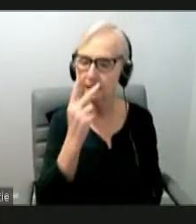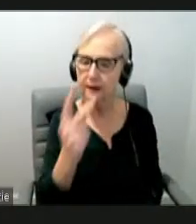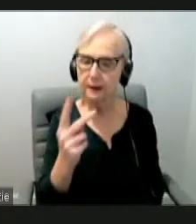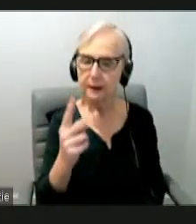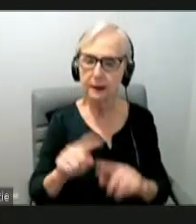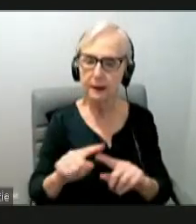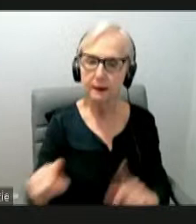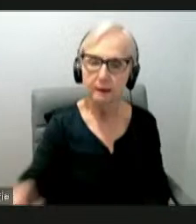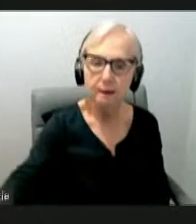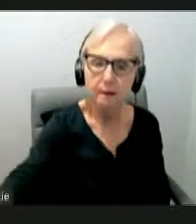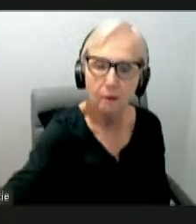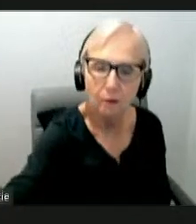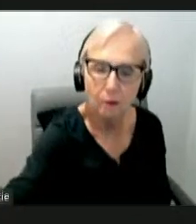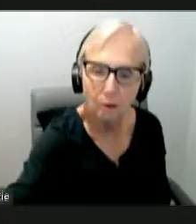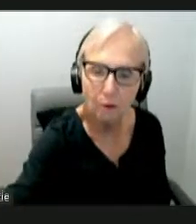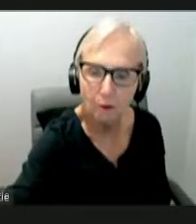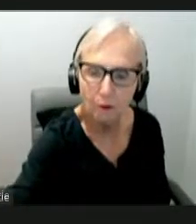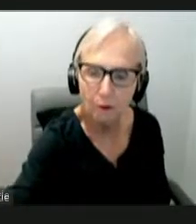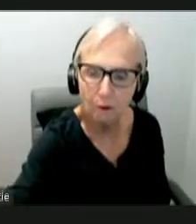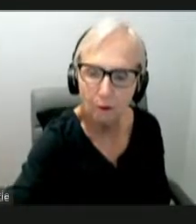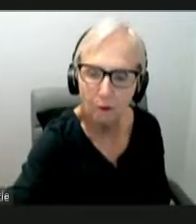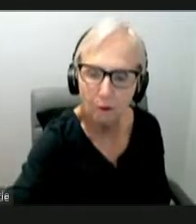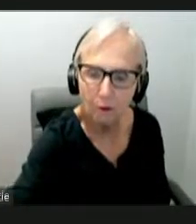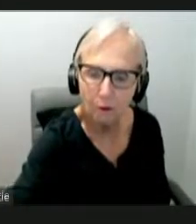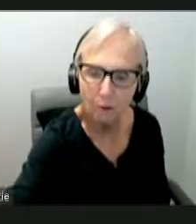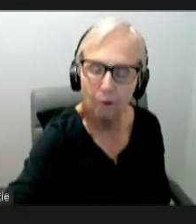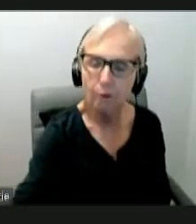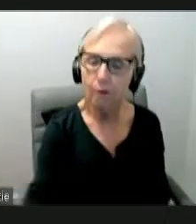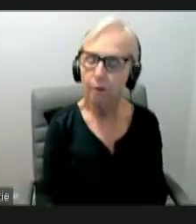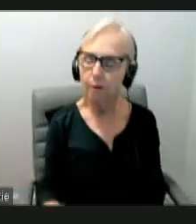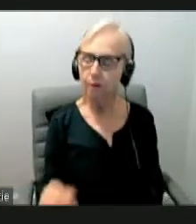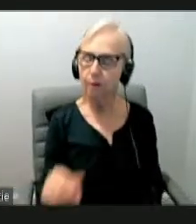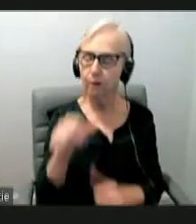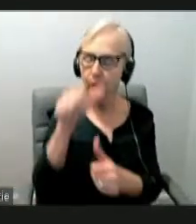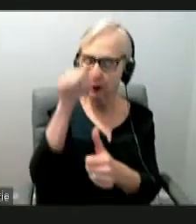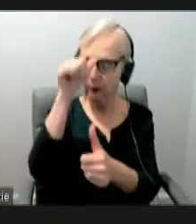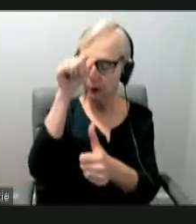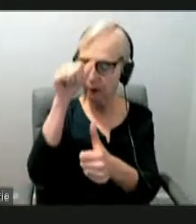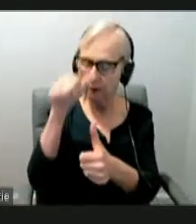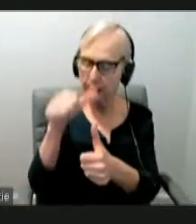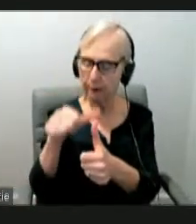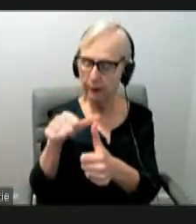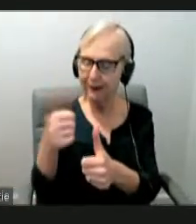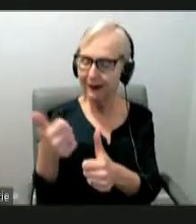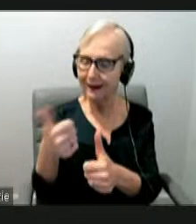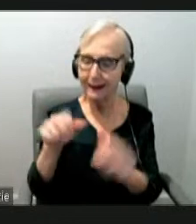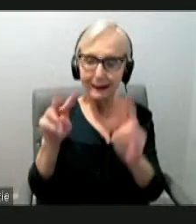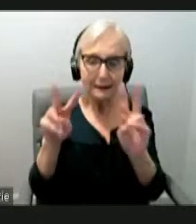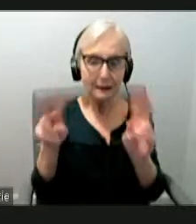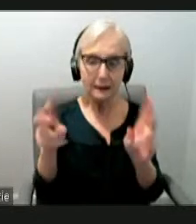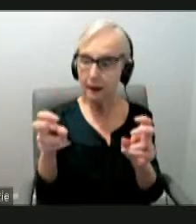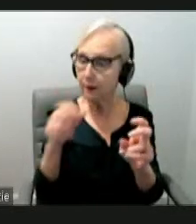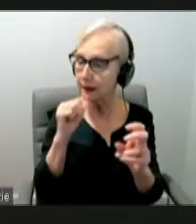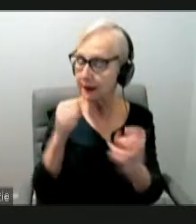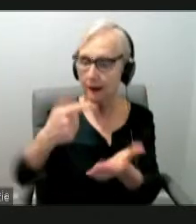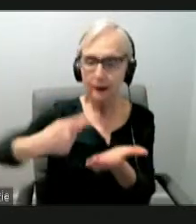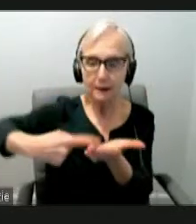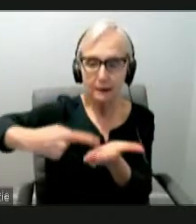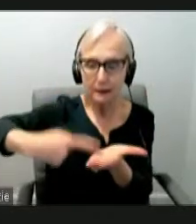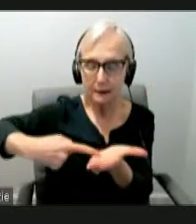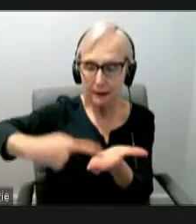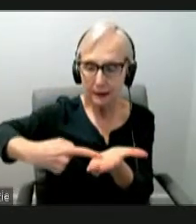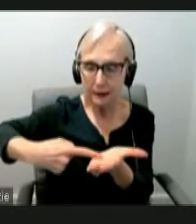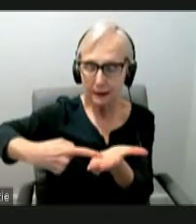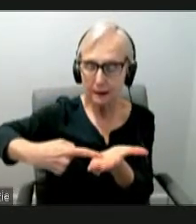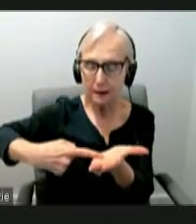or if you're looking to get some screenshots of that. And also remember too that any topics that are not covered today on the Media Avail,